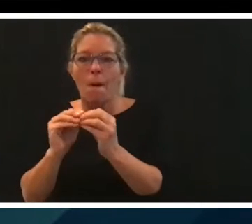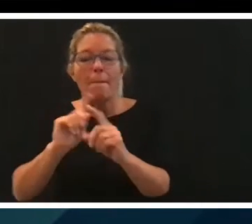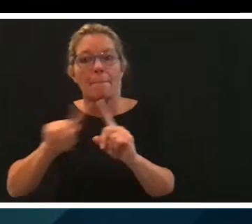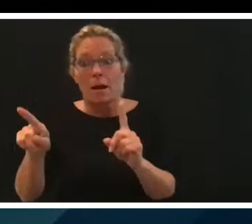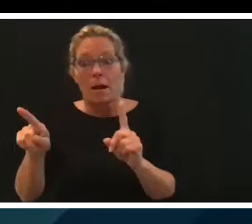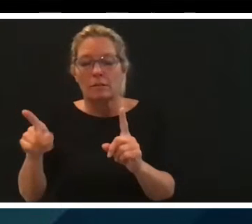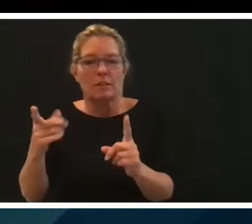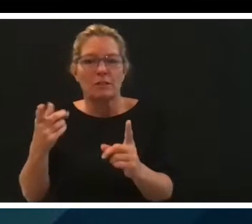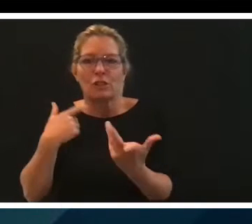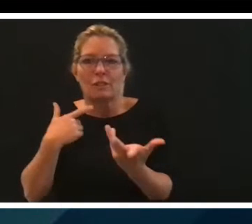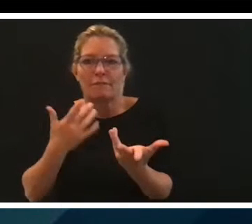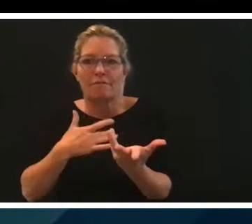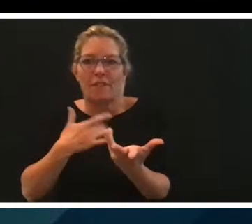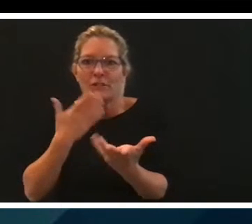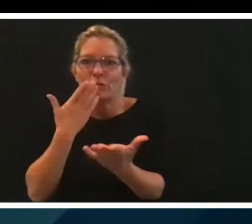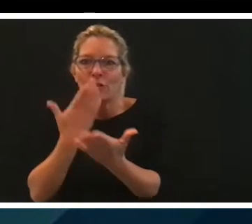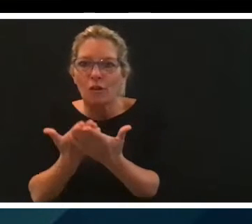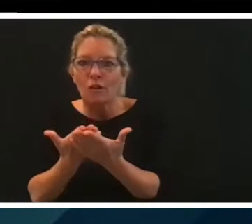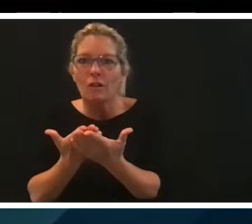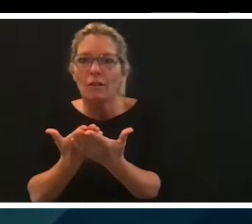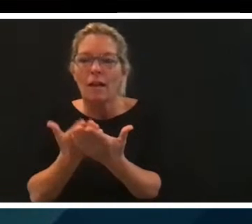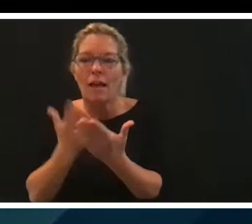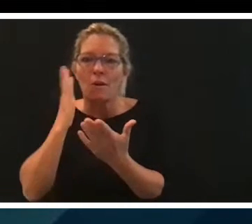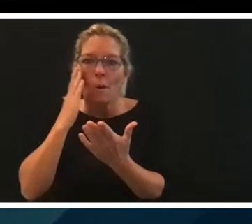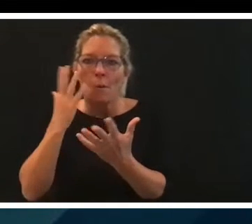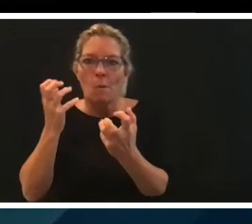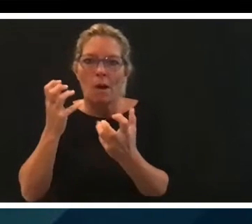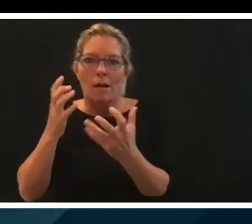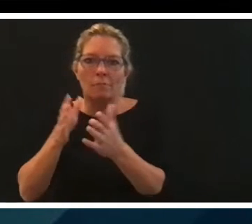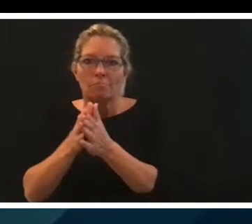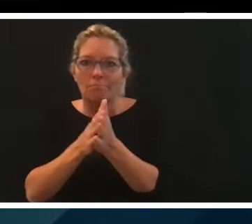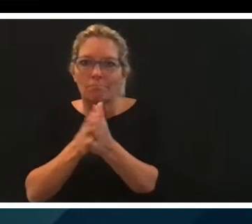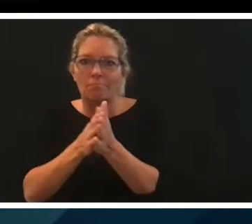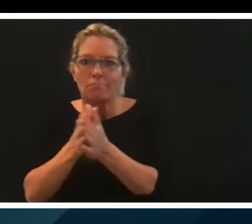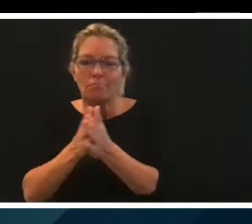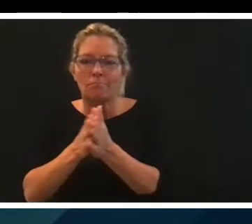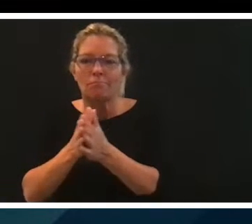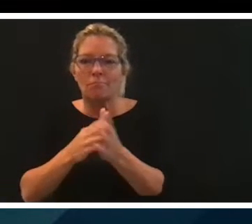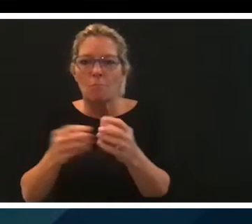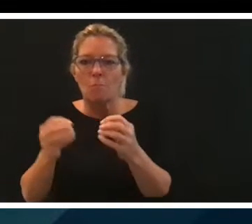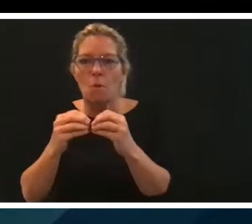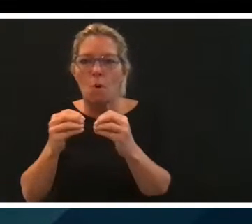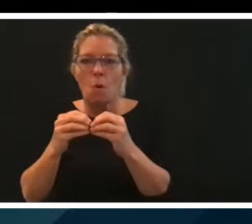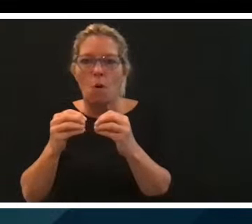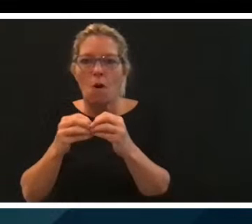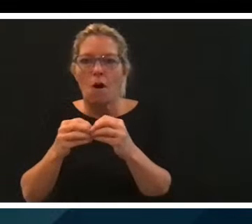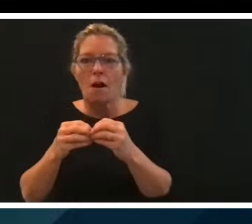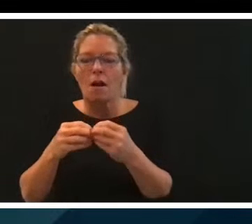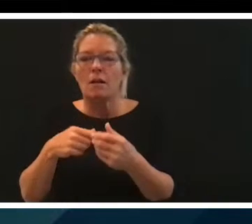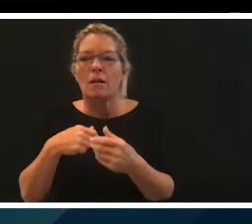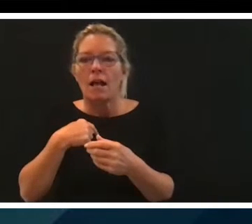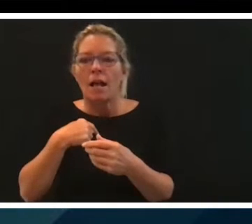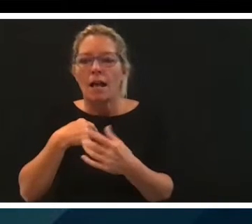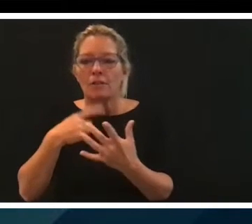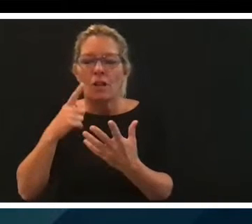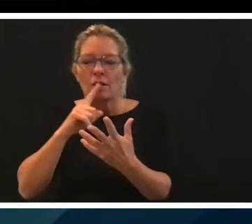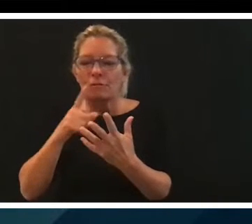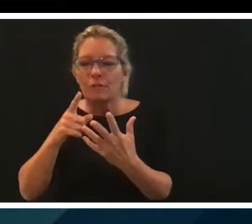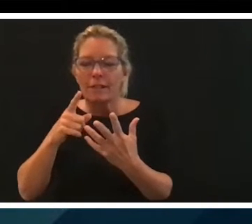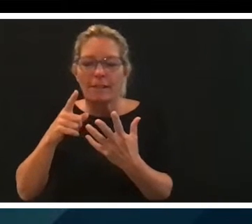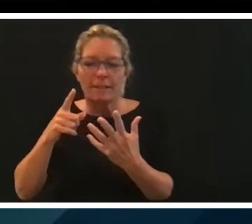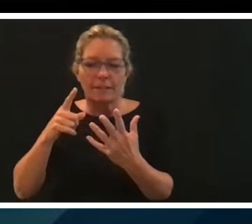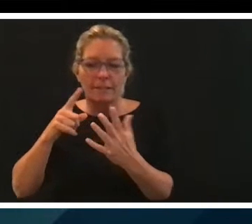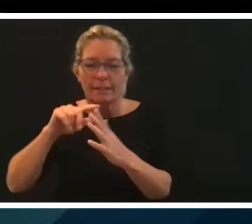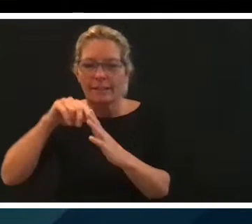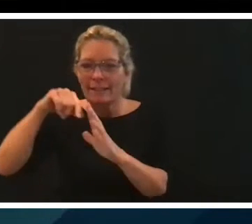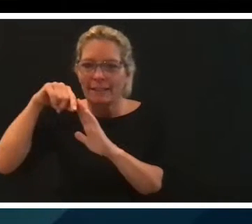felt good. And I started to really get into the story of what this was and